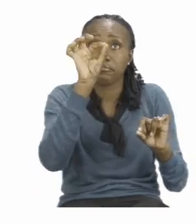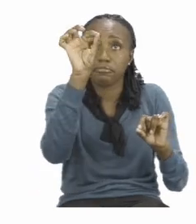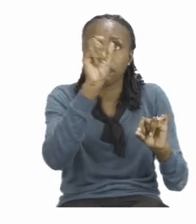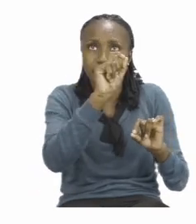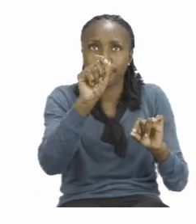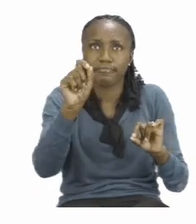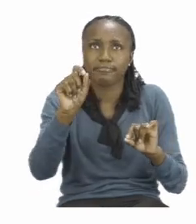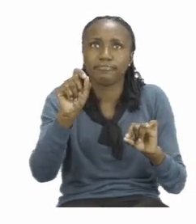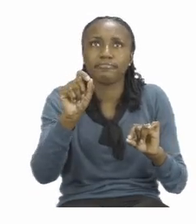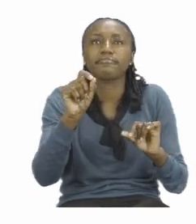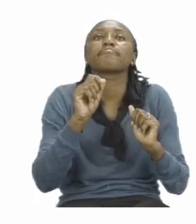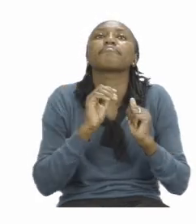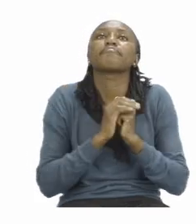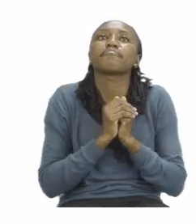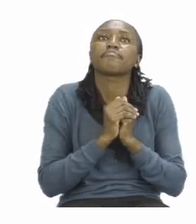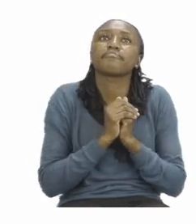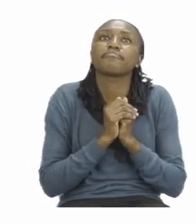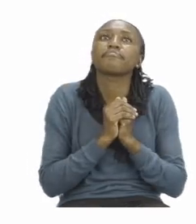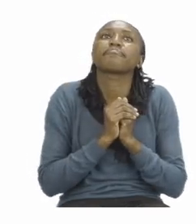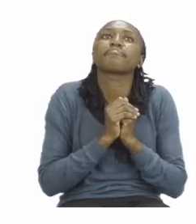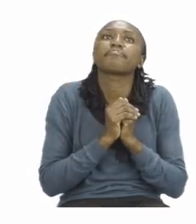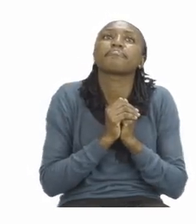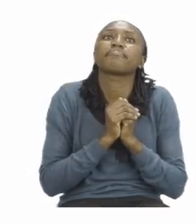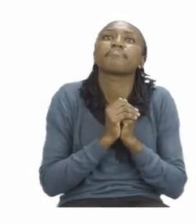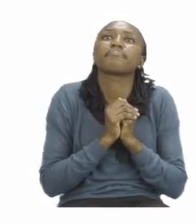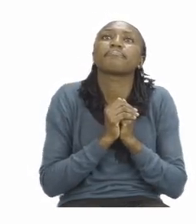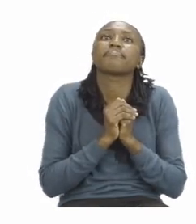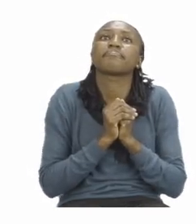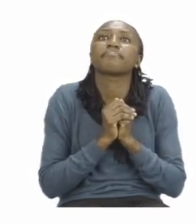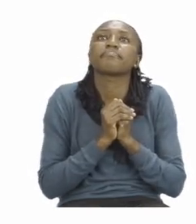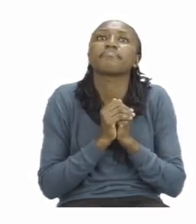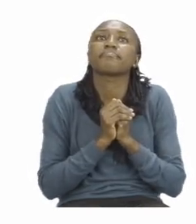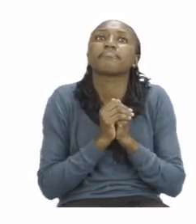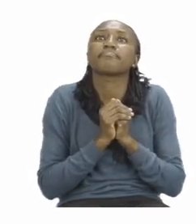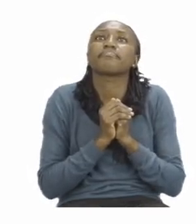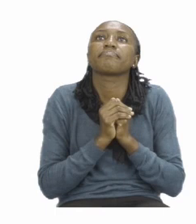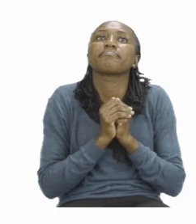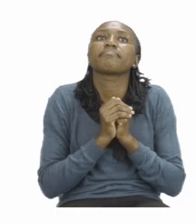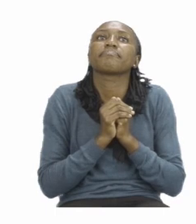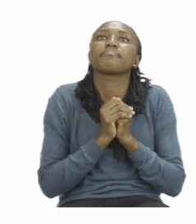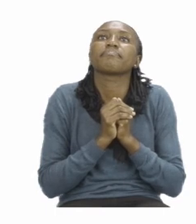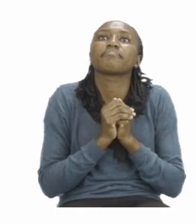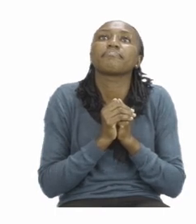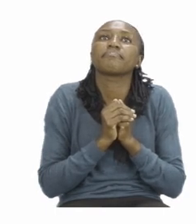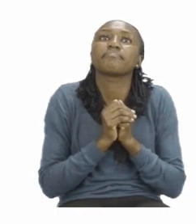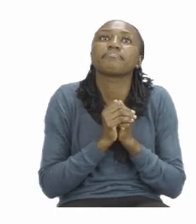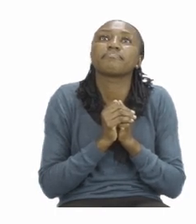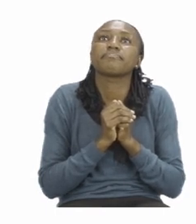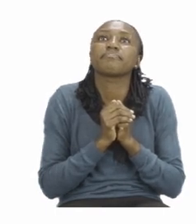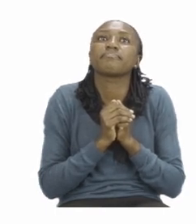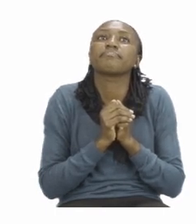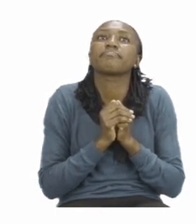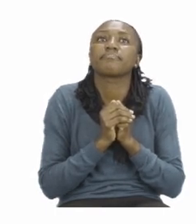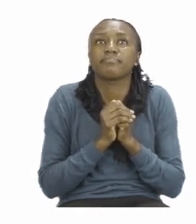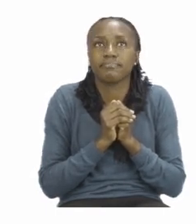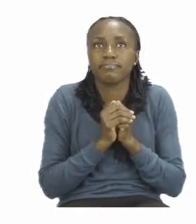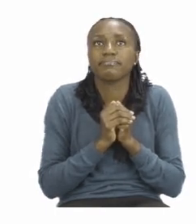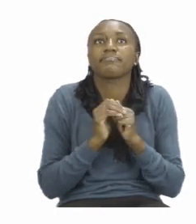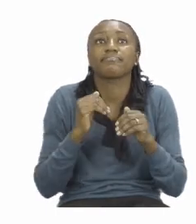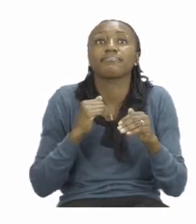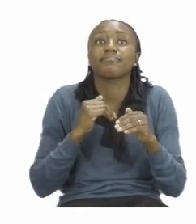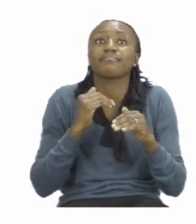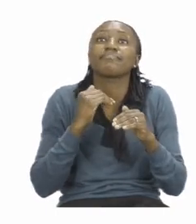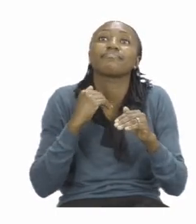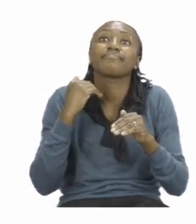actually going to do the actions that they're doing. And then after that, for number 2, you're going to write 4 sentences on